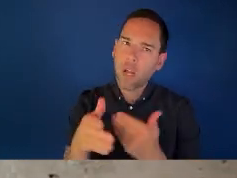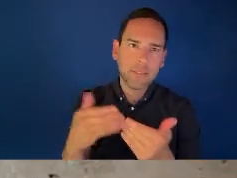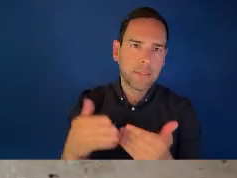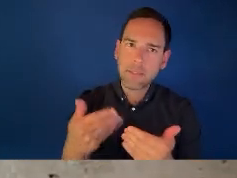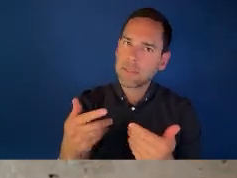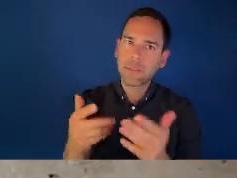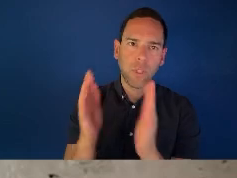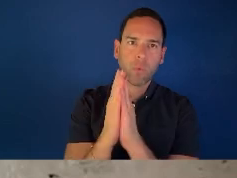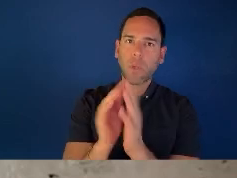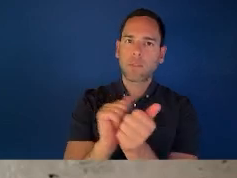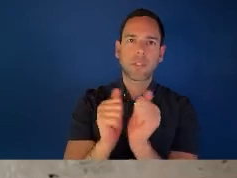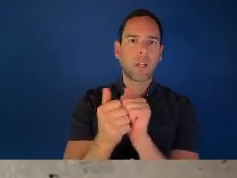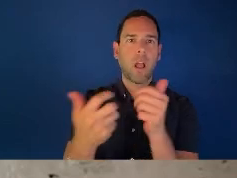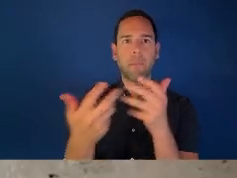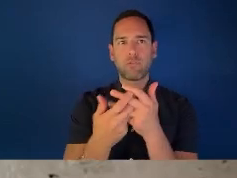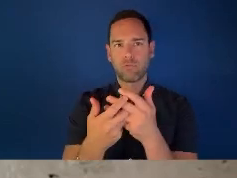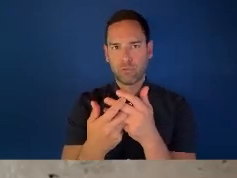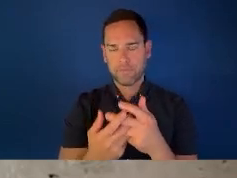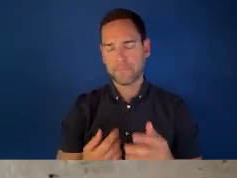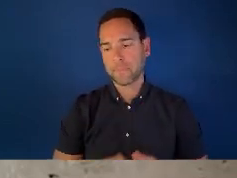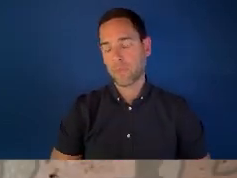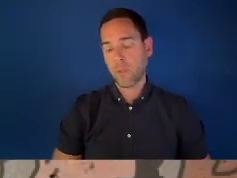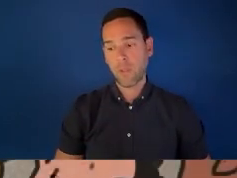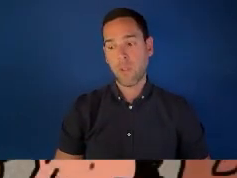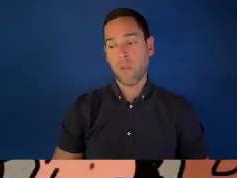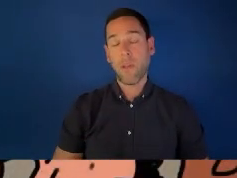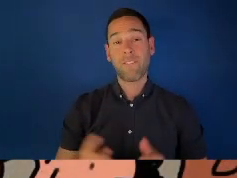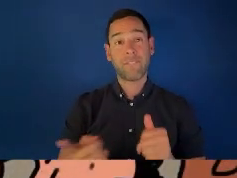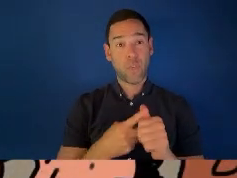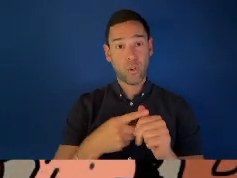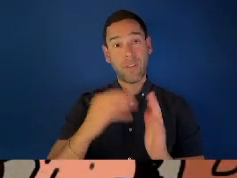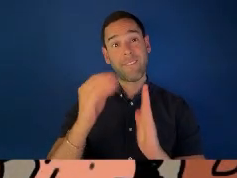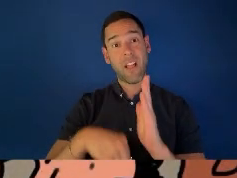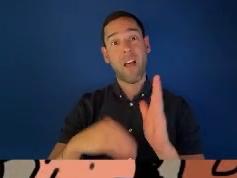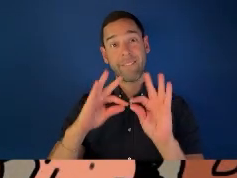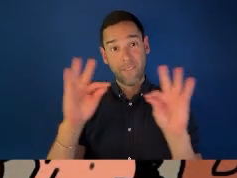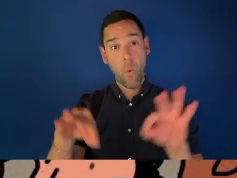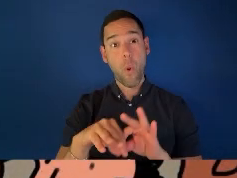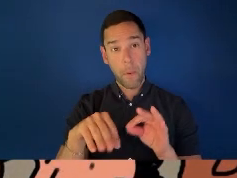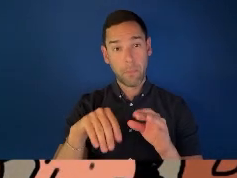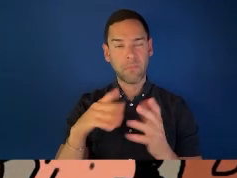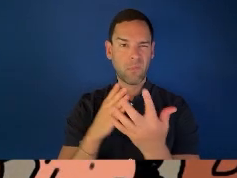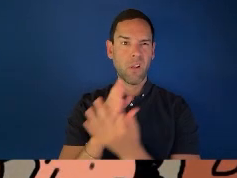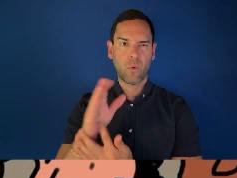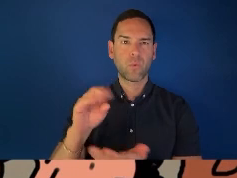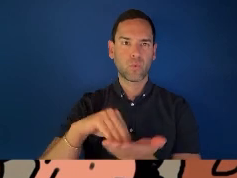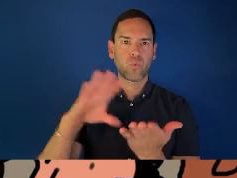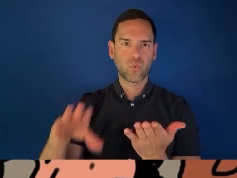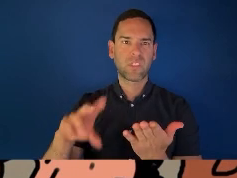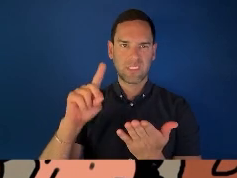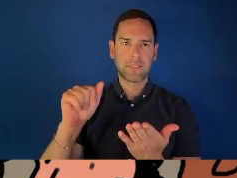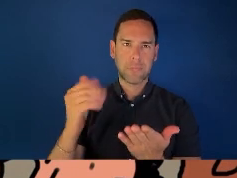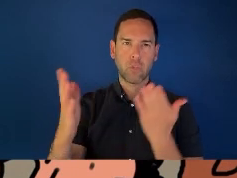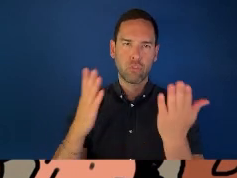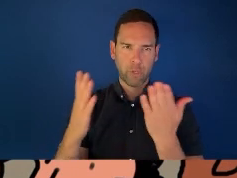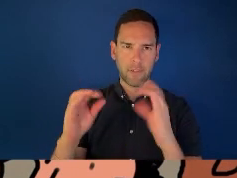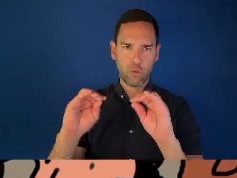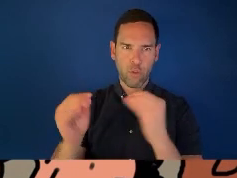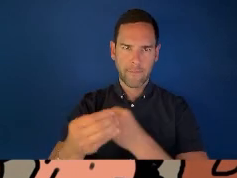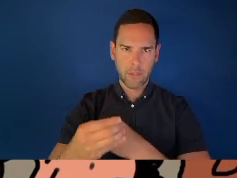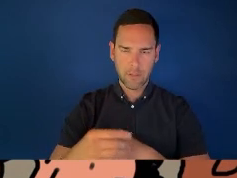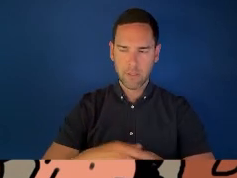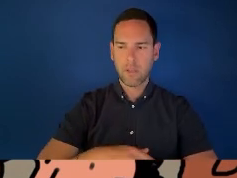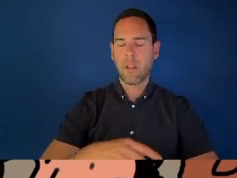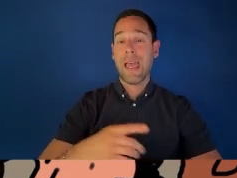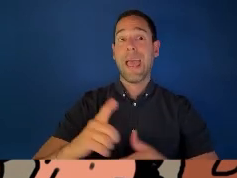accommodation specialist, basically on why you need that accommodation. Sometimes it takes 5 minutes and they're like,